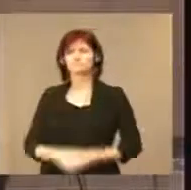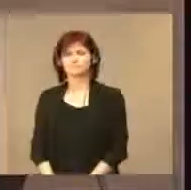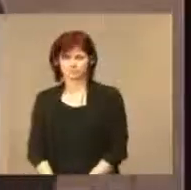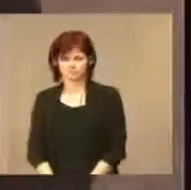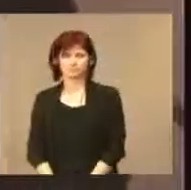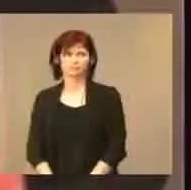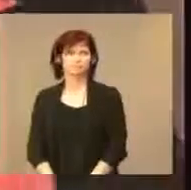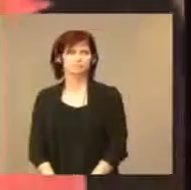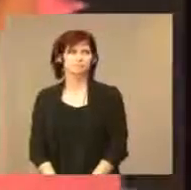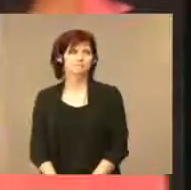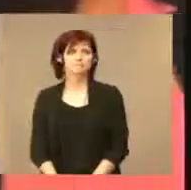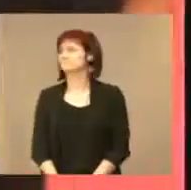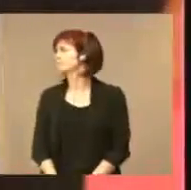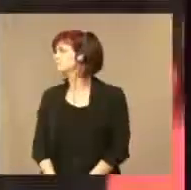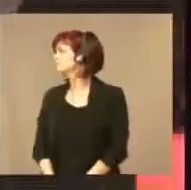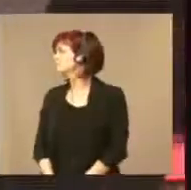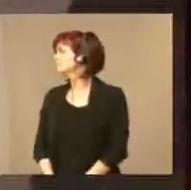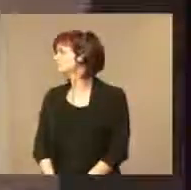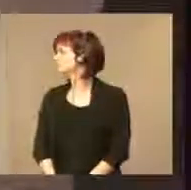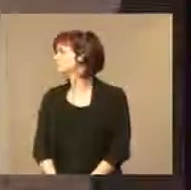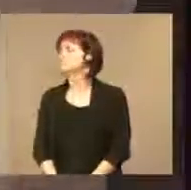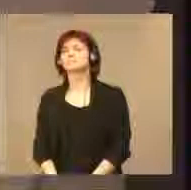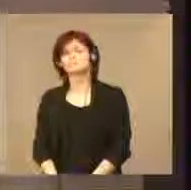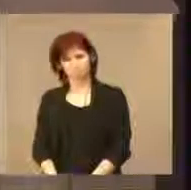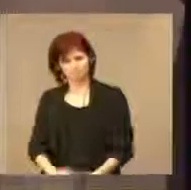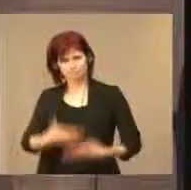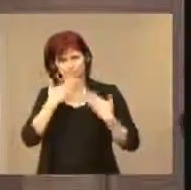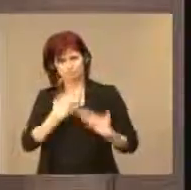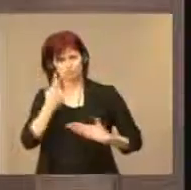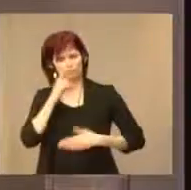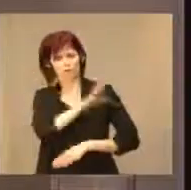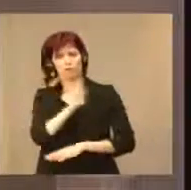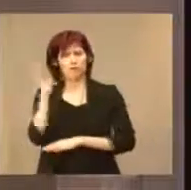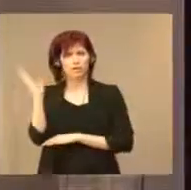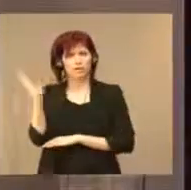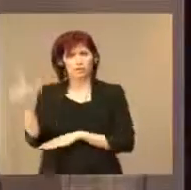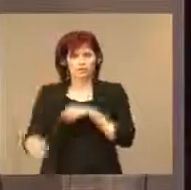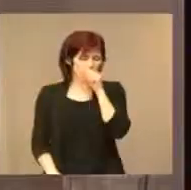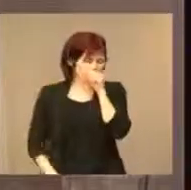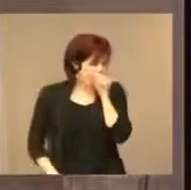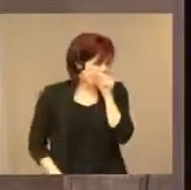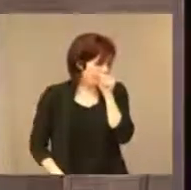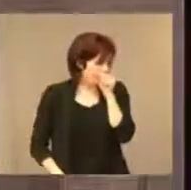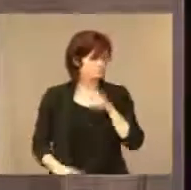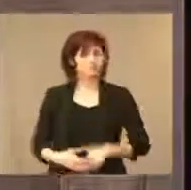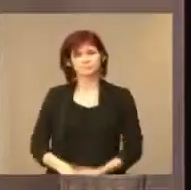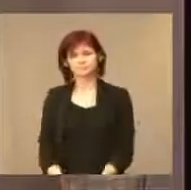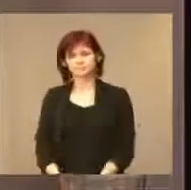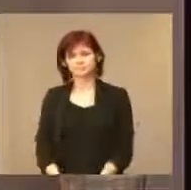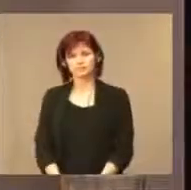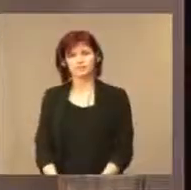Thank you, Sherilyn. Thank you for your very insightful presentation. I think, you know, one of the things that I heard that